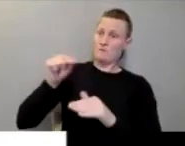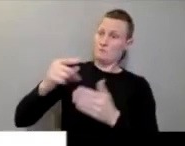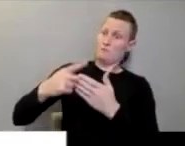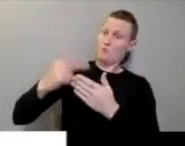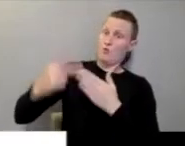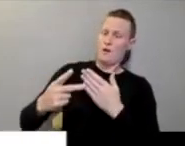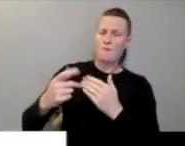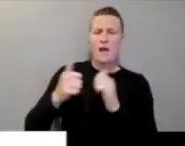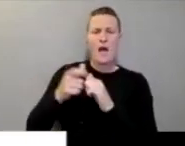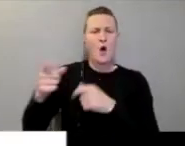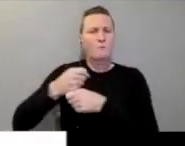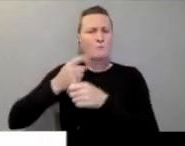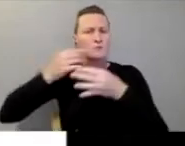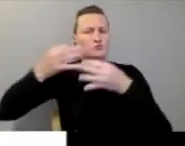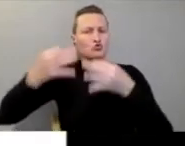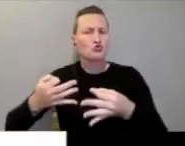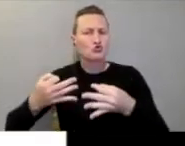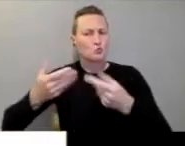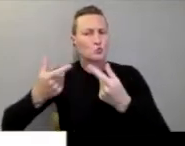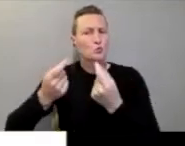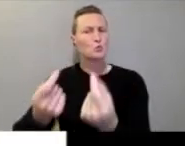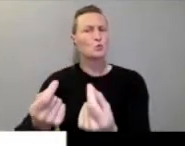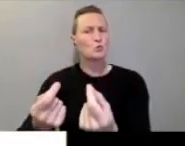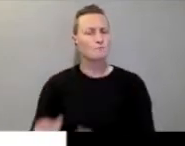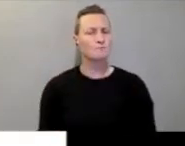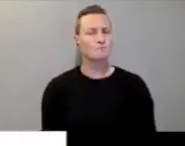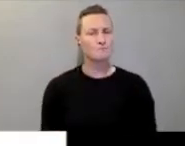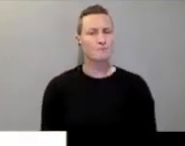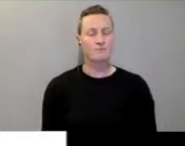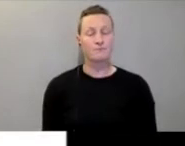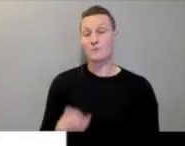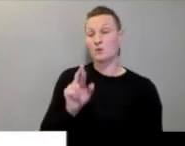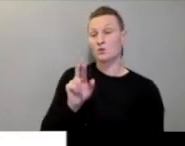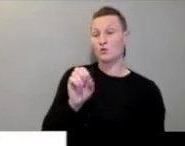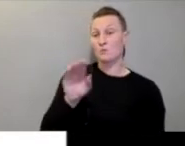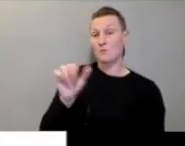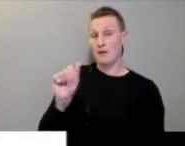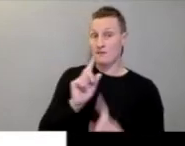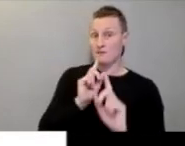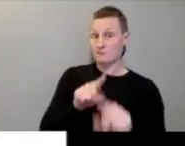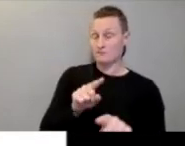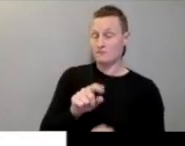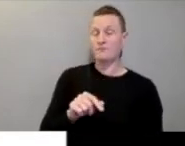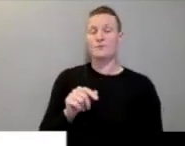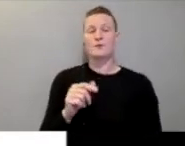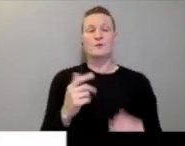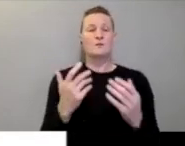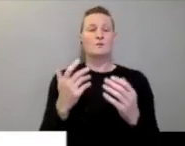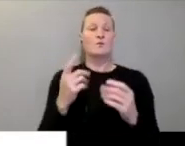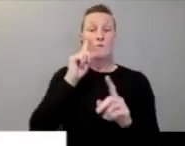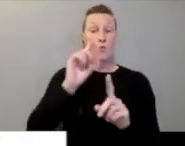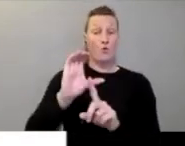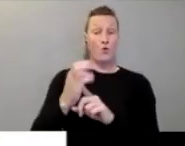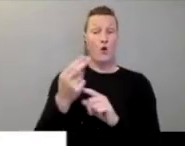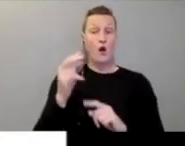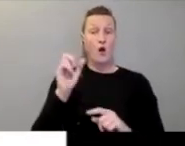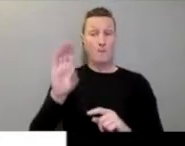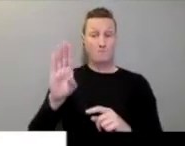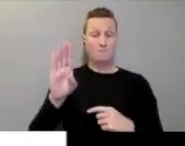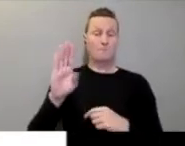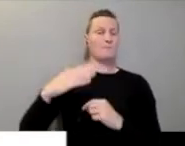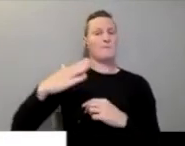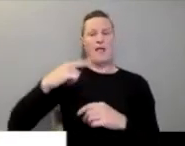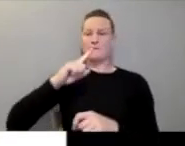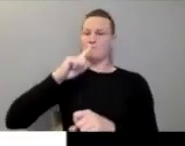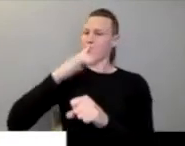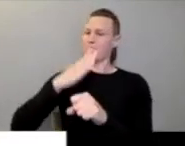The programming decision, so we are actually, for the network of cultural hubs, the locations of those are being finalized as we